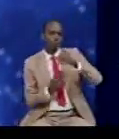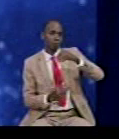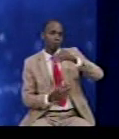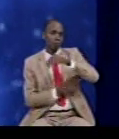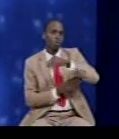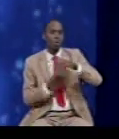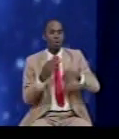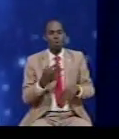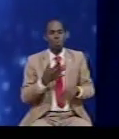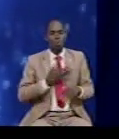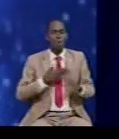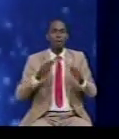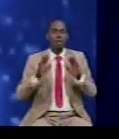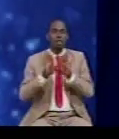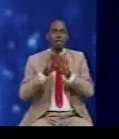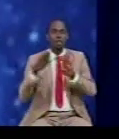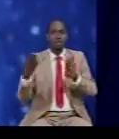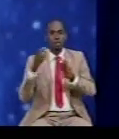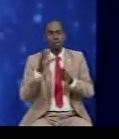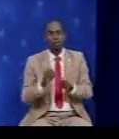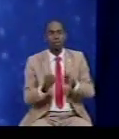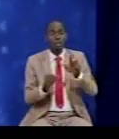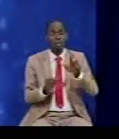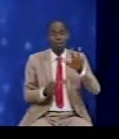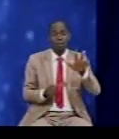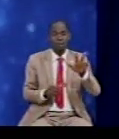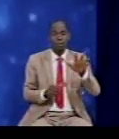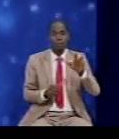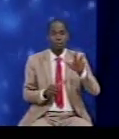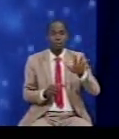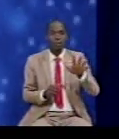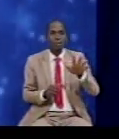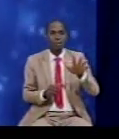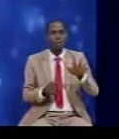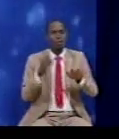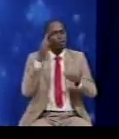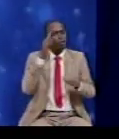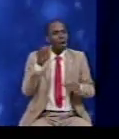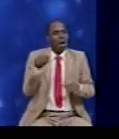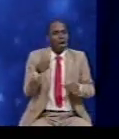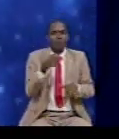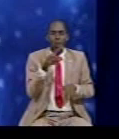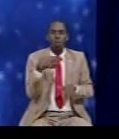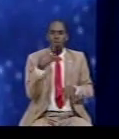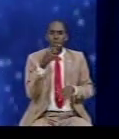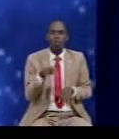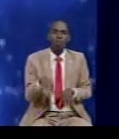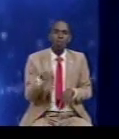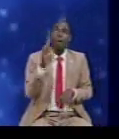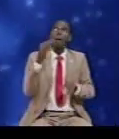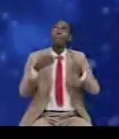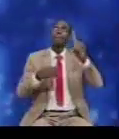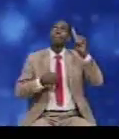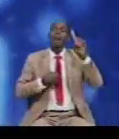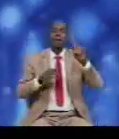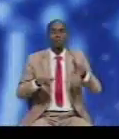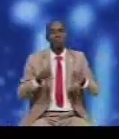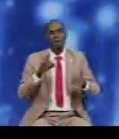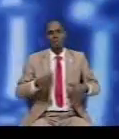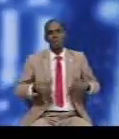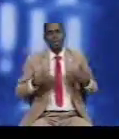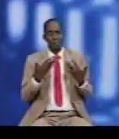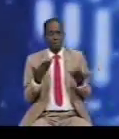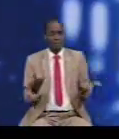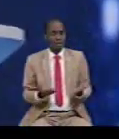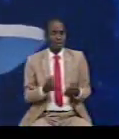Verse 35, it says, for whoso findeth me, findeth life. Christ is